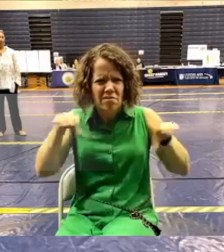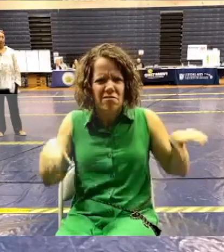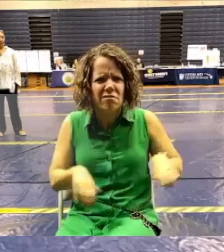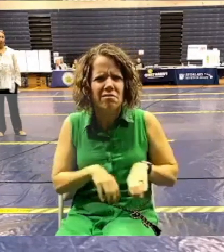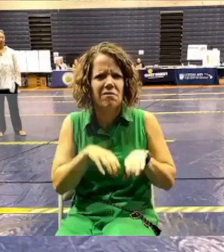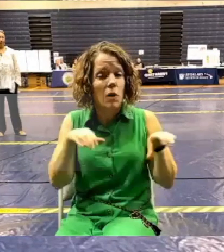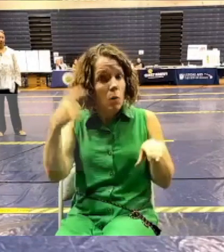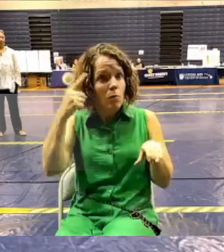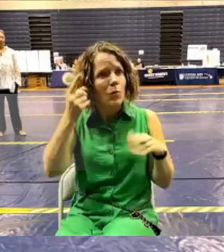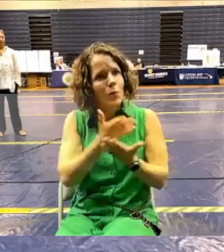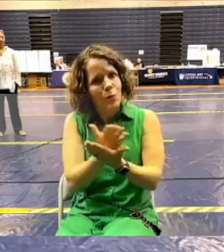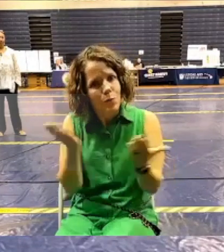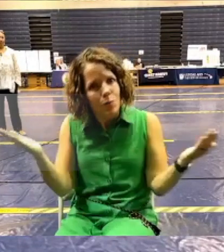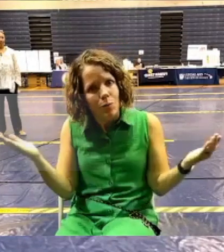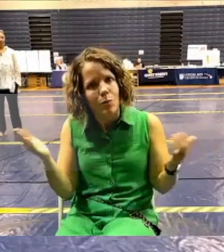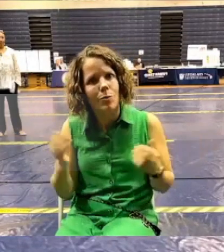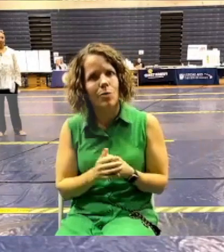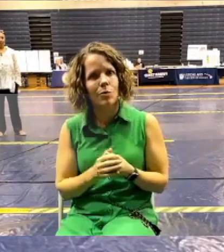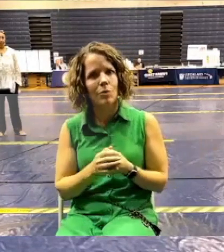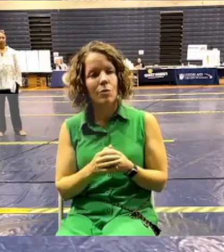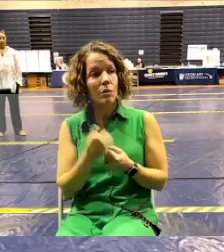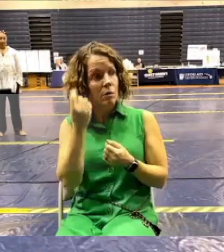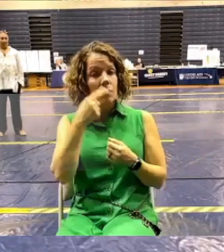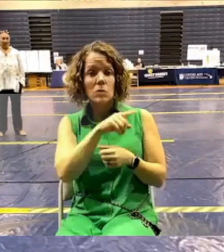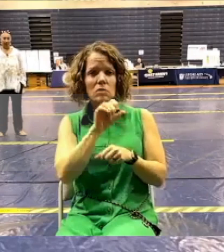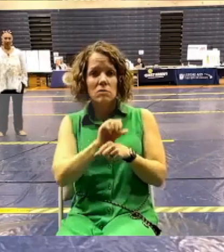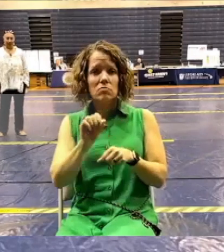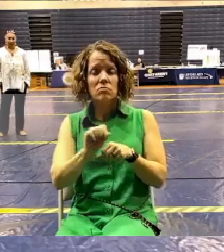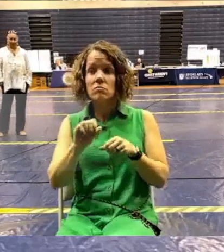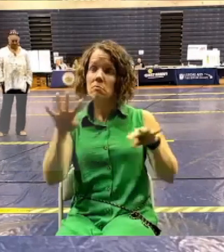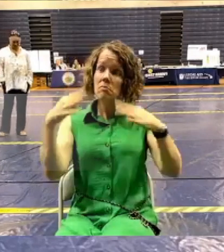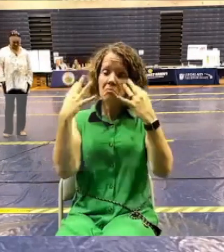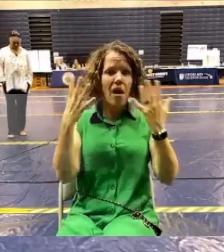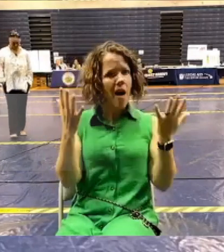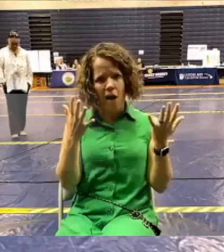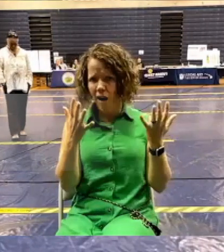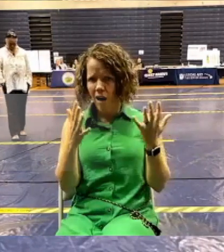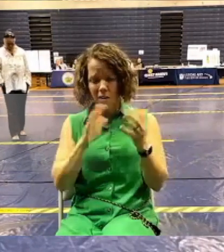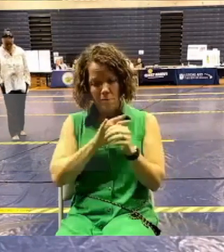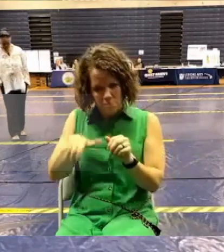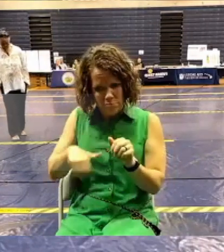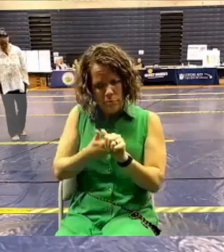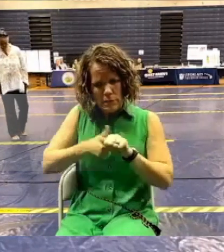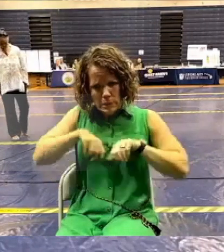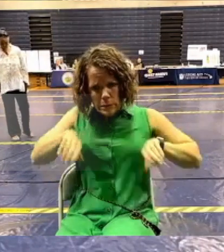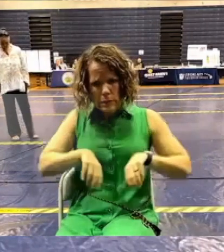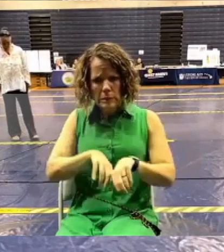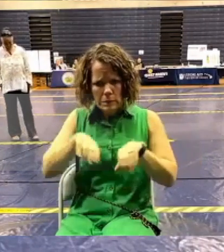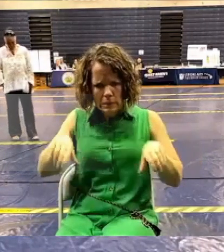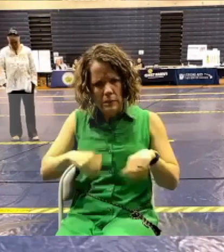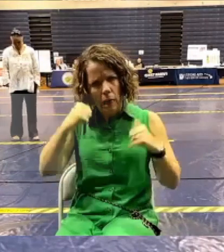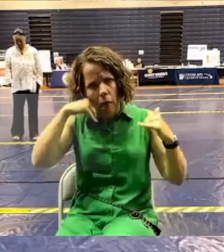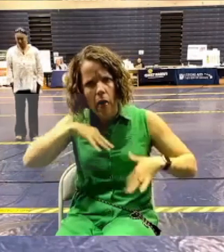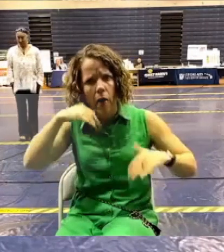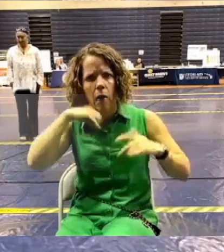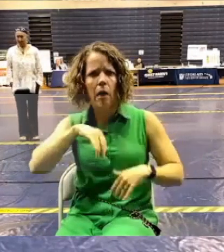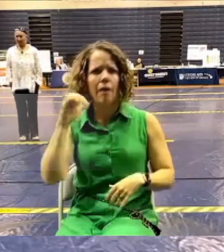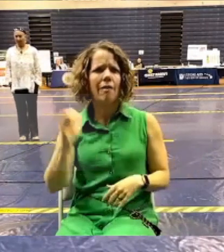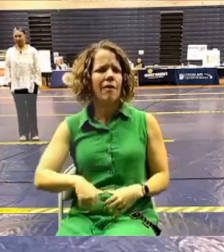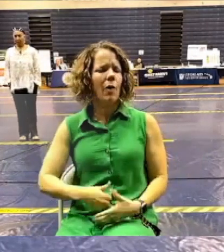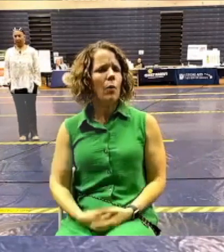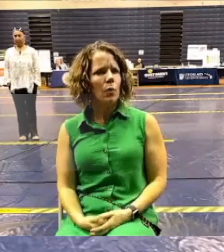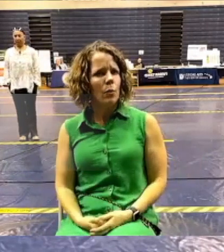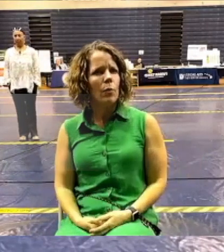work you guys don't see. It happens behind the scenes. So I'm very, very grateful that they agreed to come out tonight as